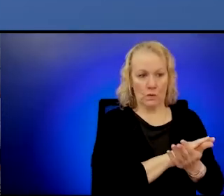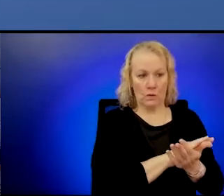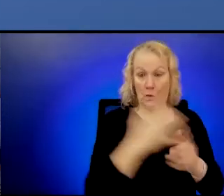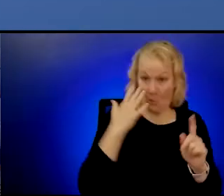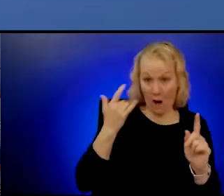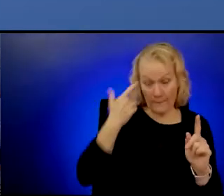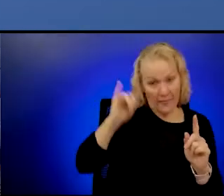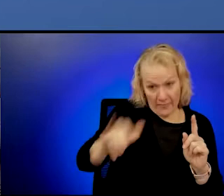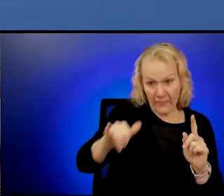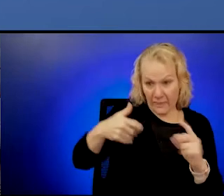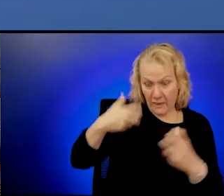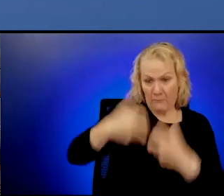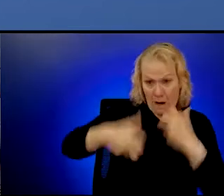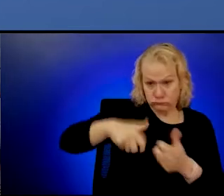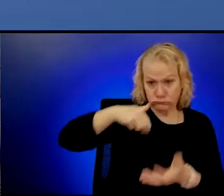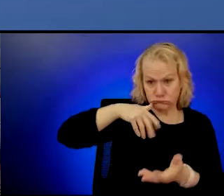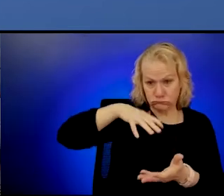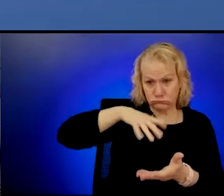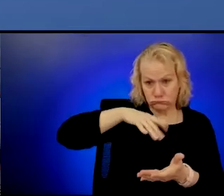to his learning disability.